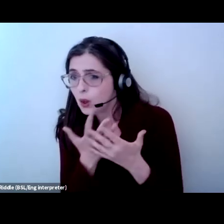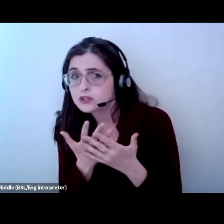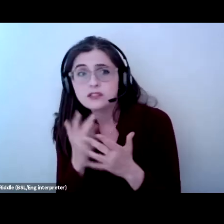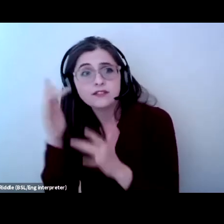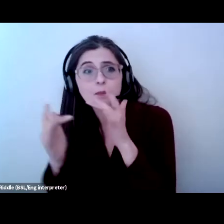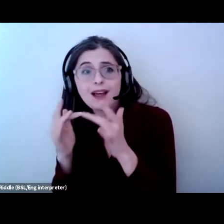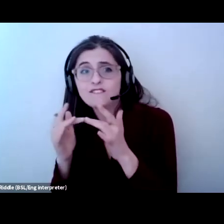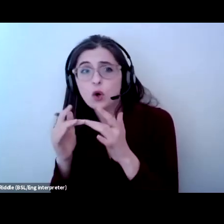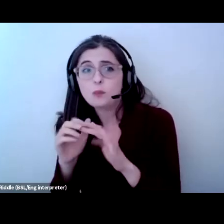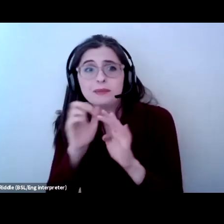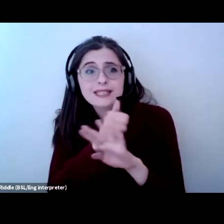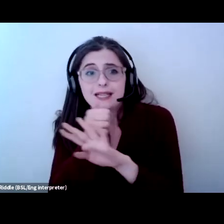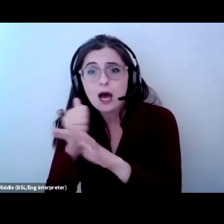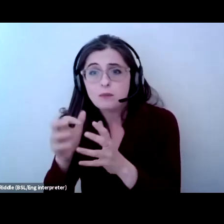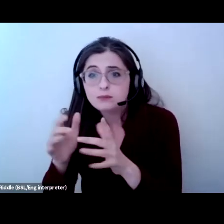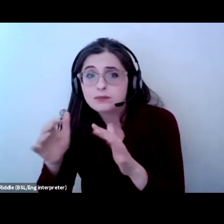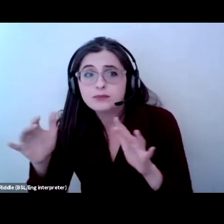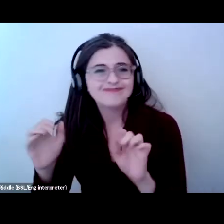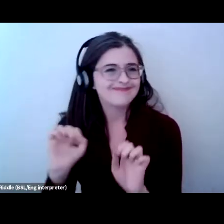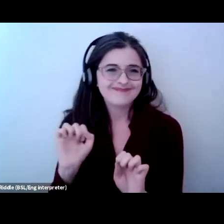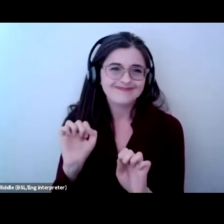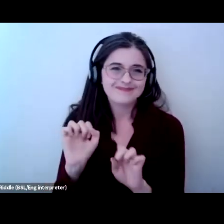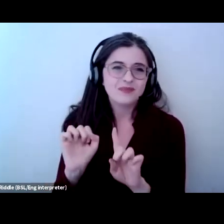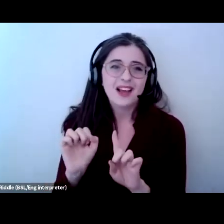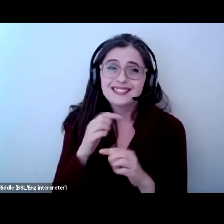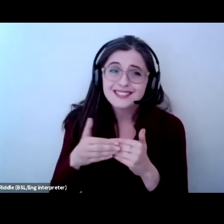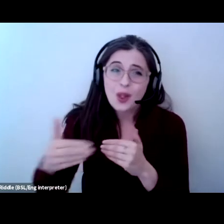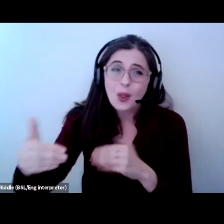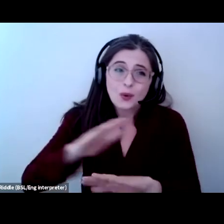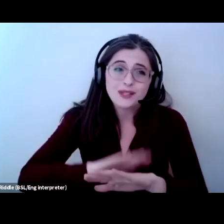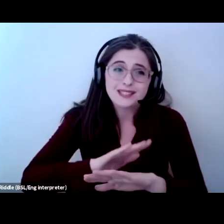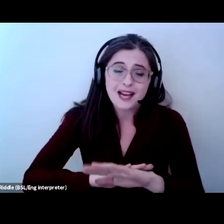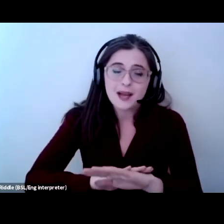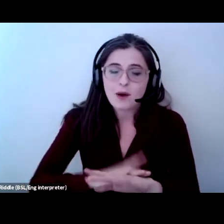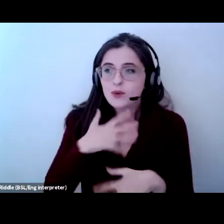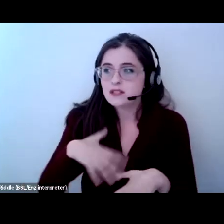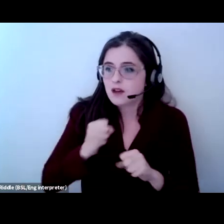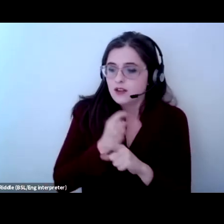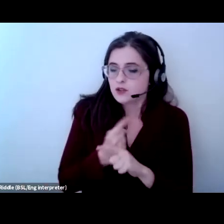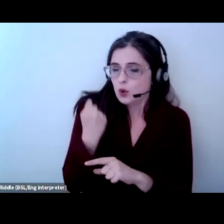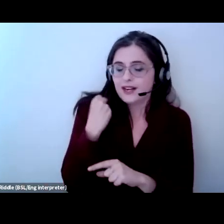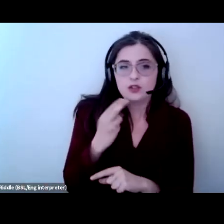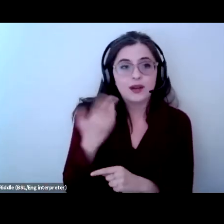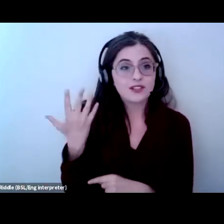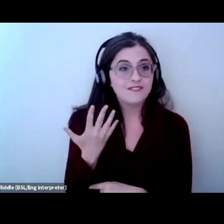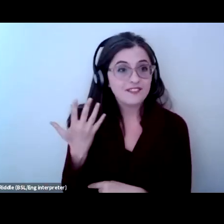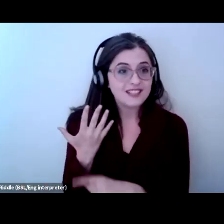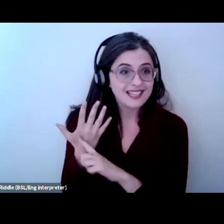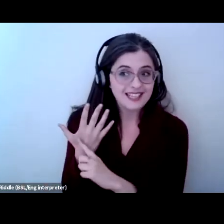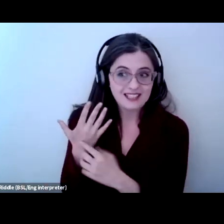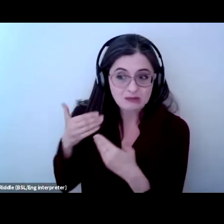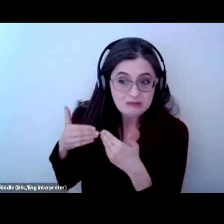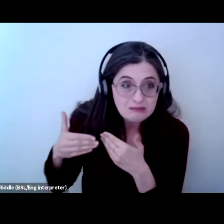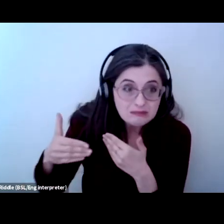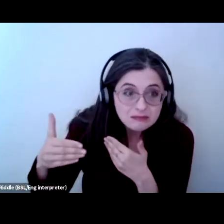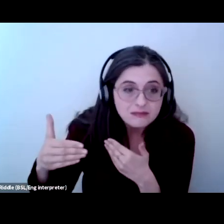takes a long time. So, you know, we started talking about them in 2015, so there's still like a long way to go before we see a lot of